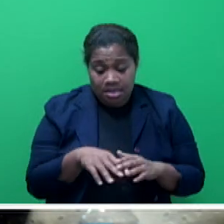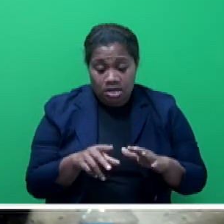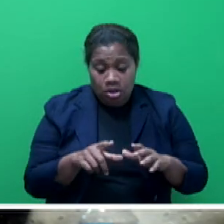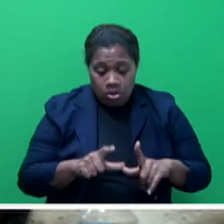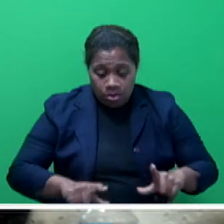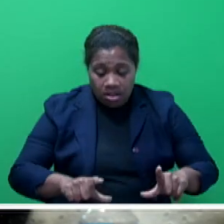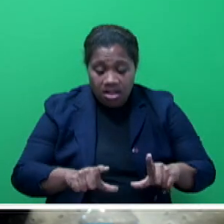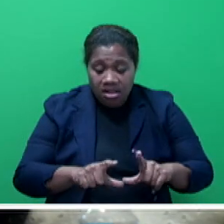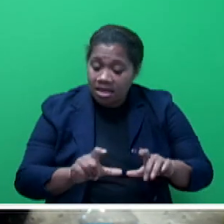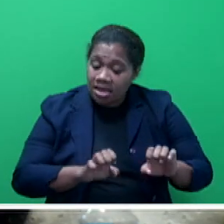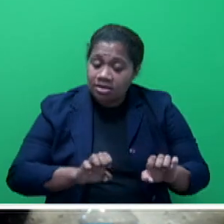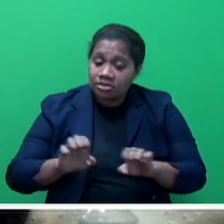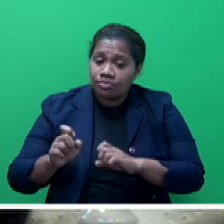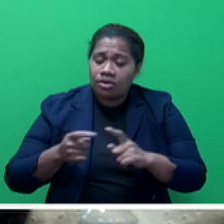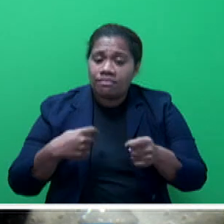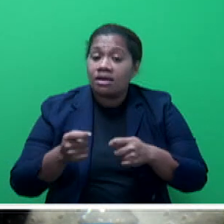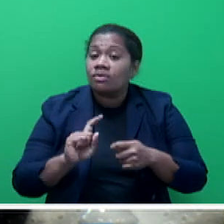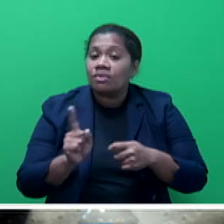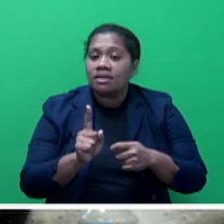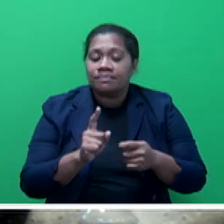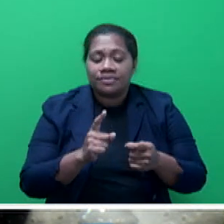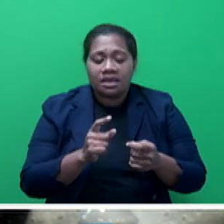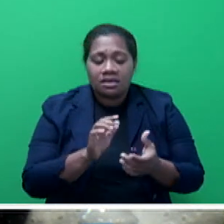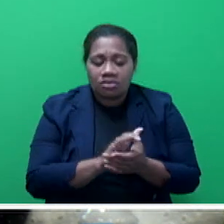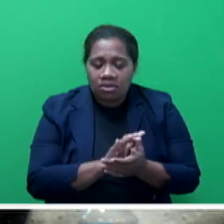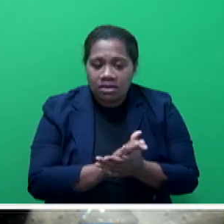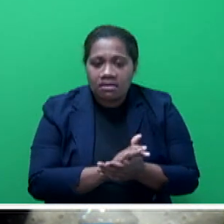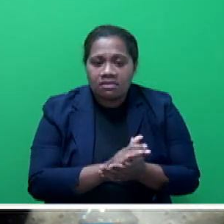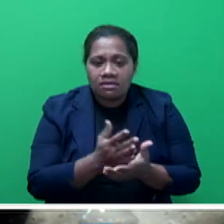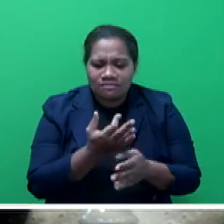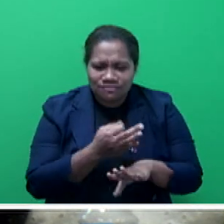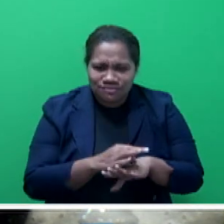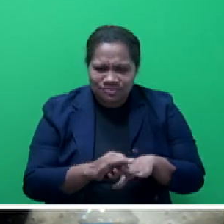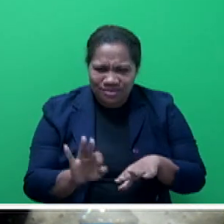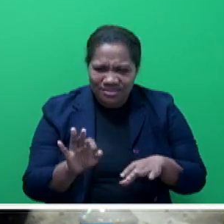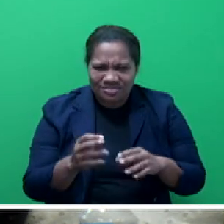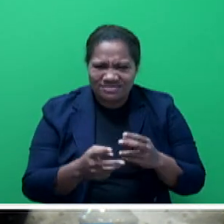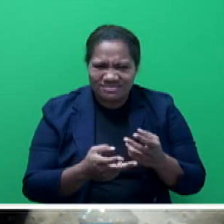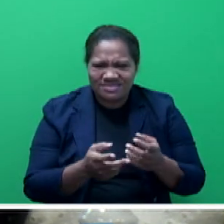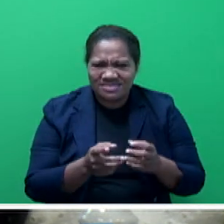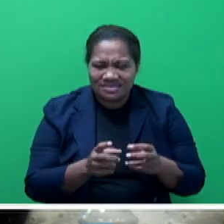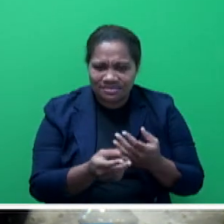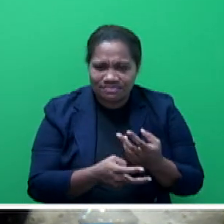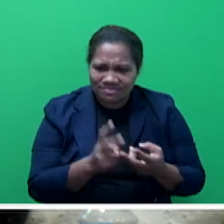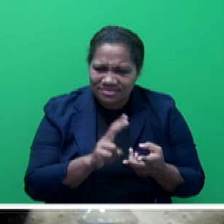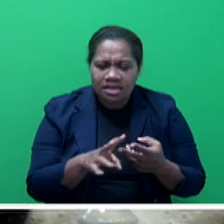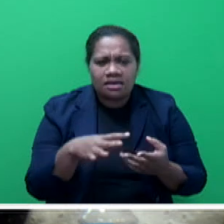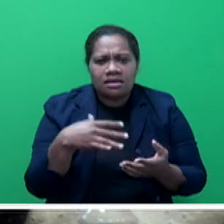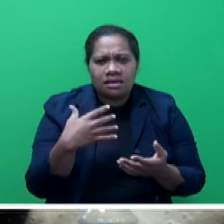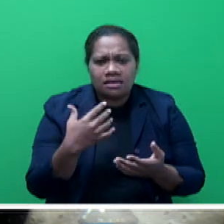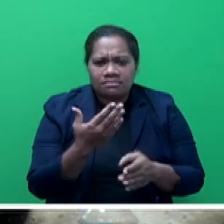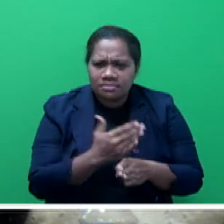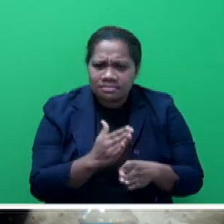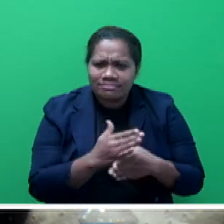market, are yangona, fresh produce, cassava and galo, ginger. And now we're also looking at turmeric. Mr.